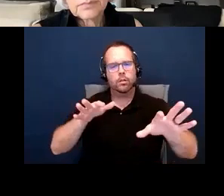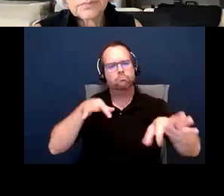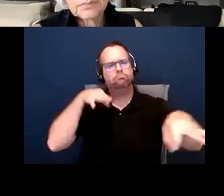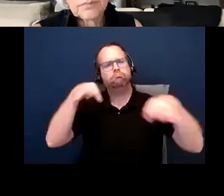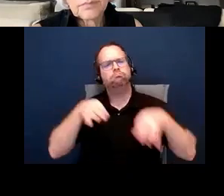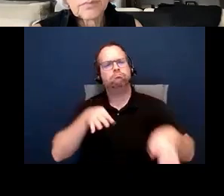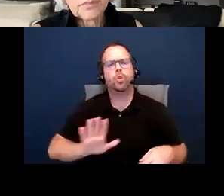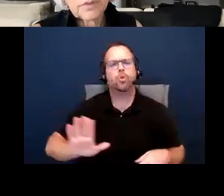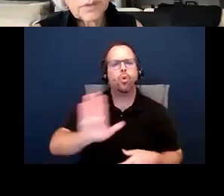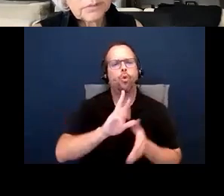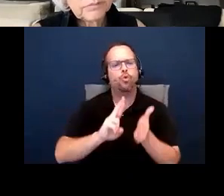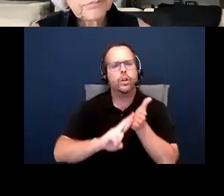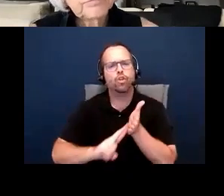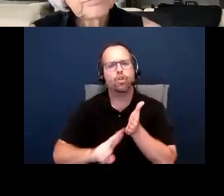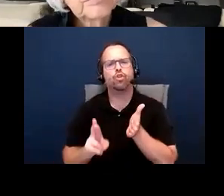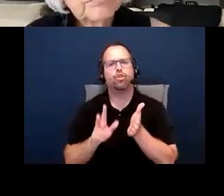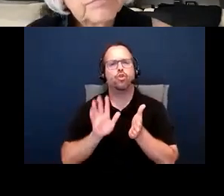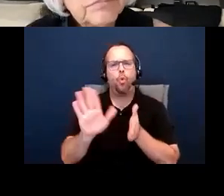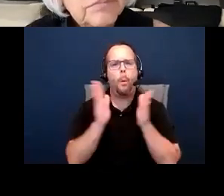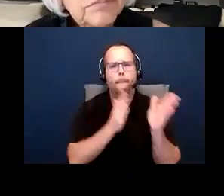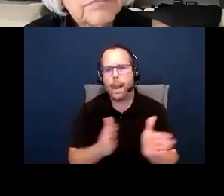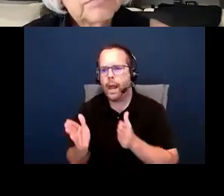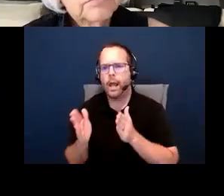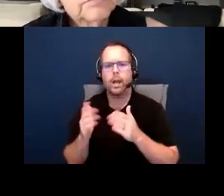what you're planning to do.